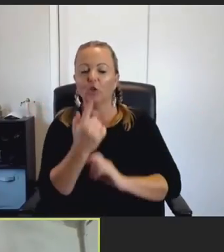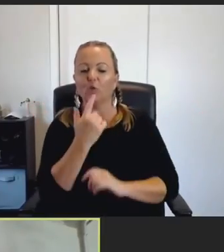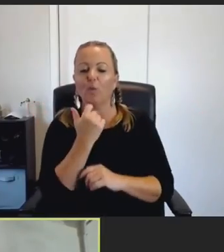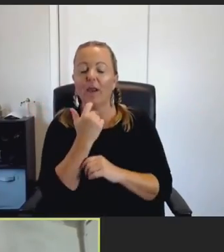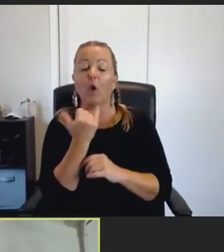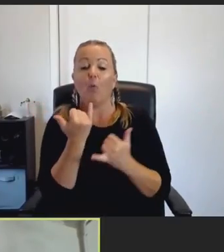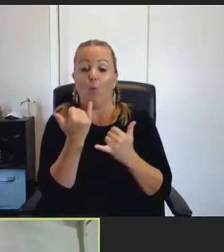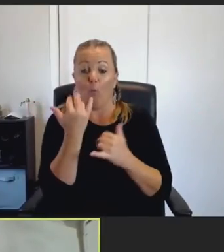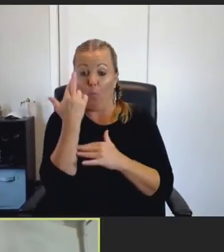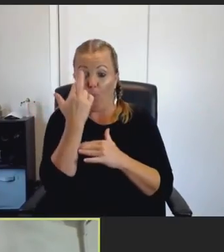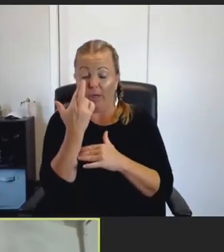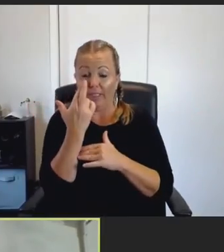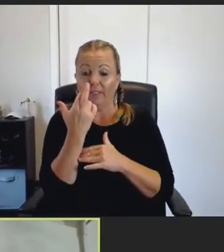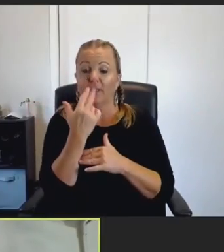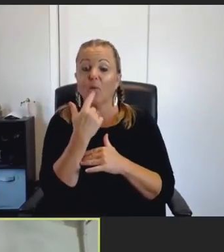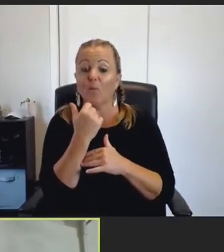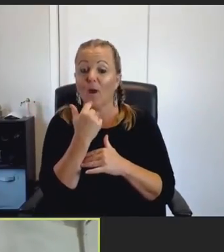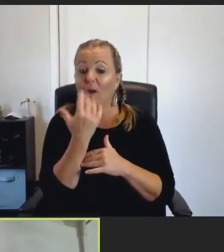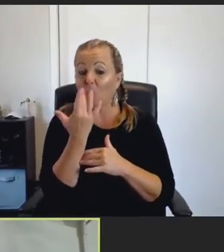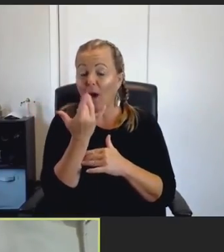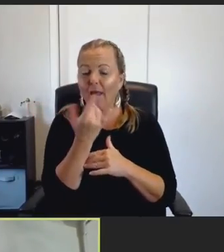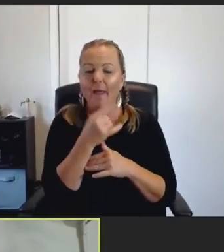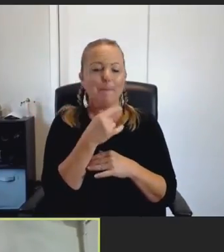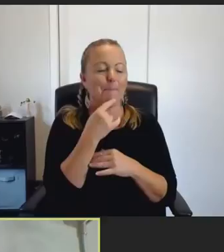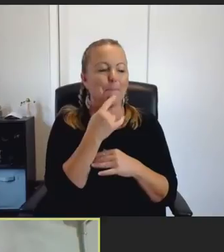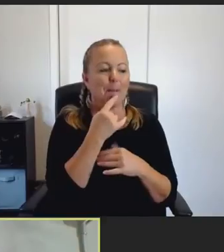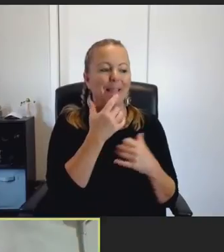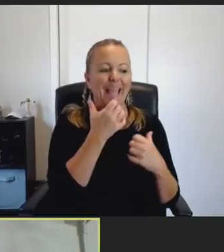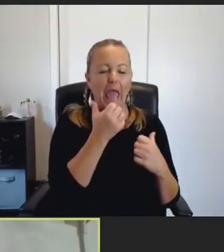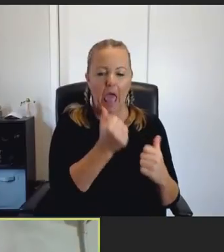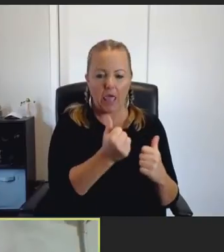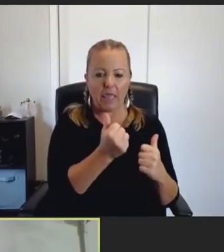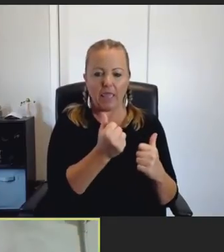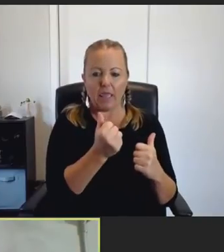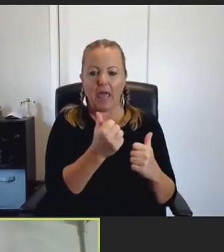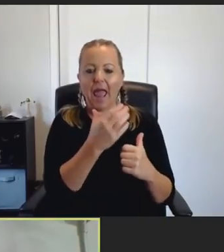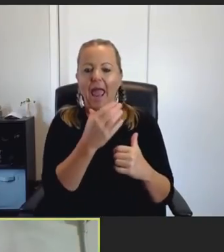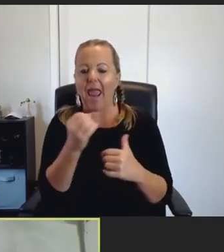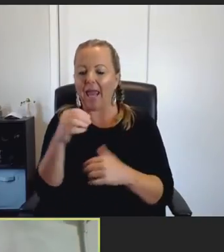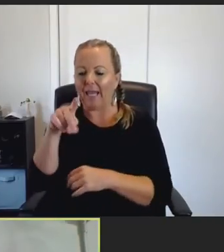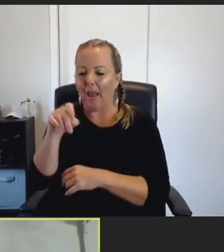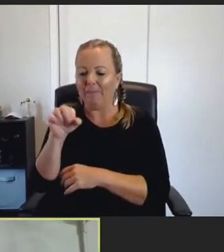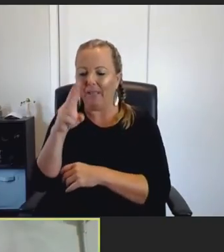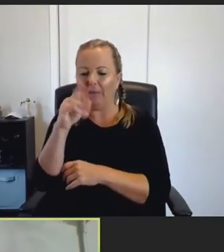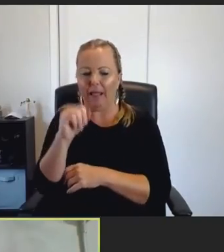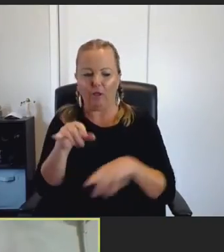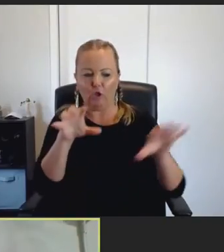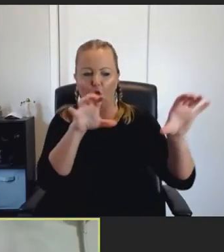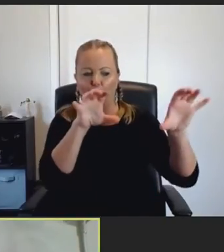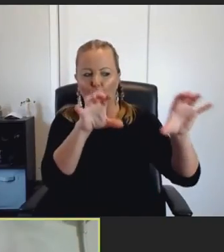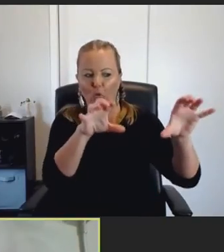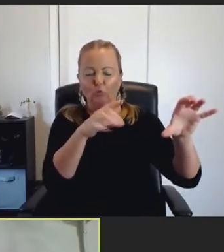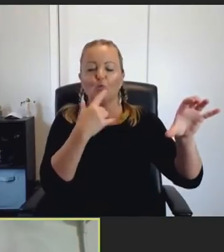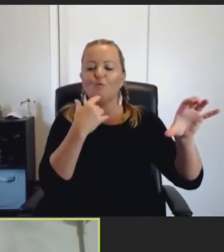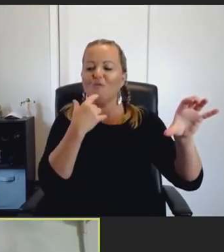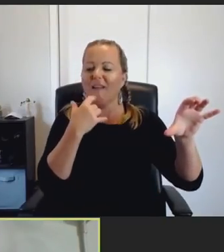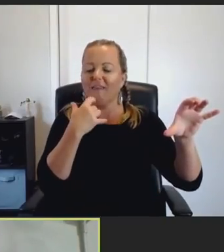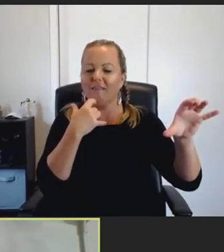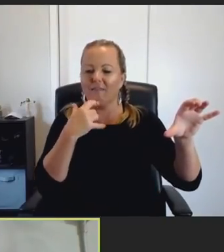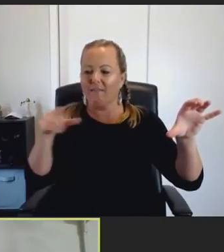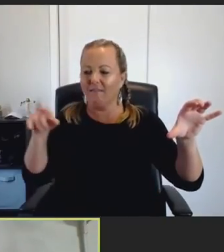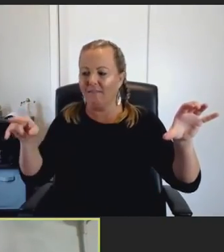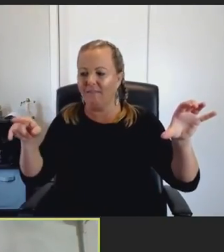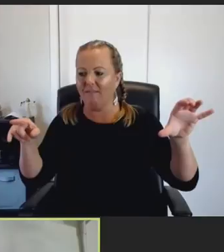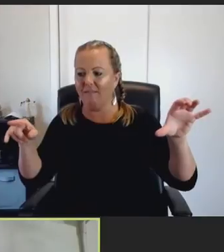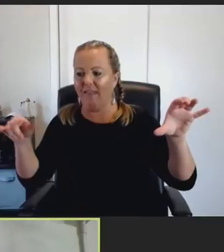red this week is because both the public health metrics and the epidemiology metrics were red, and then the healthcare metrics were